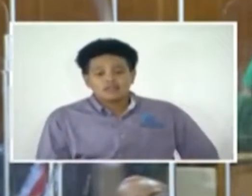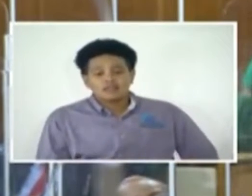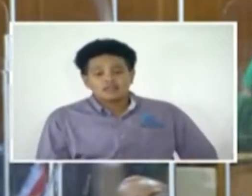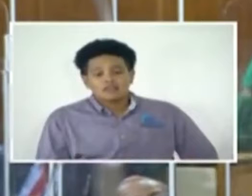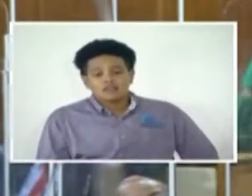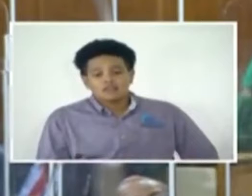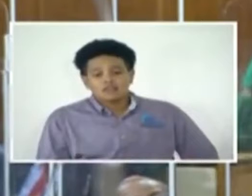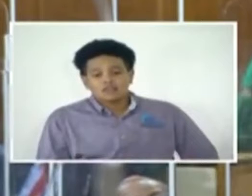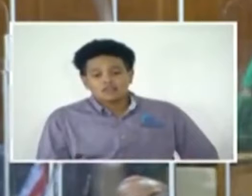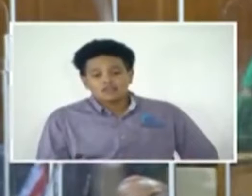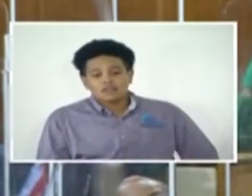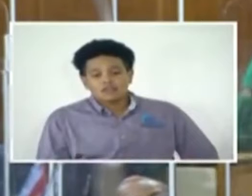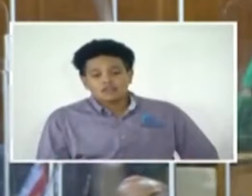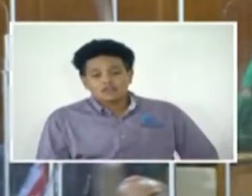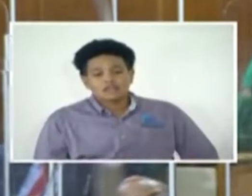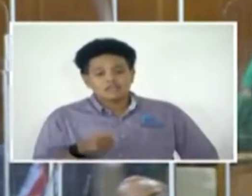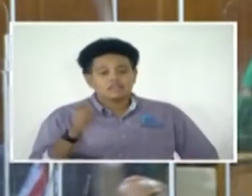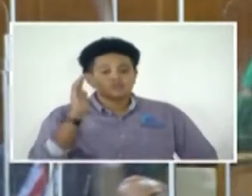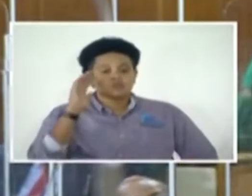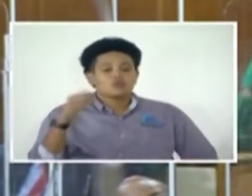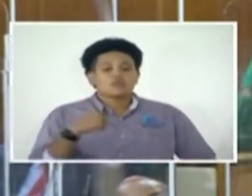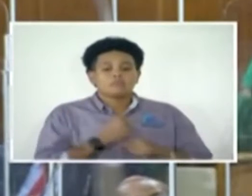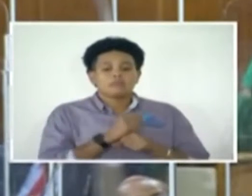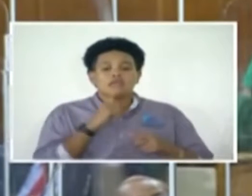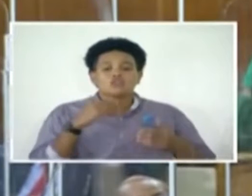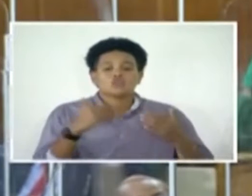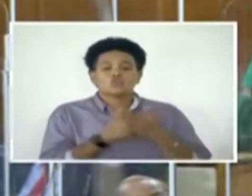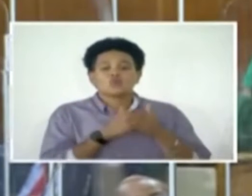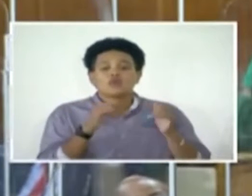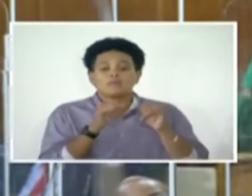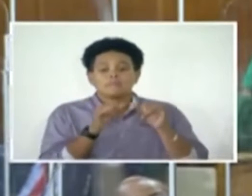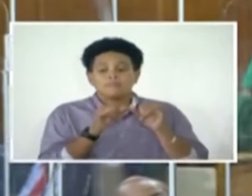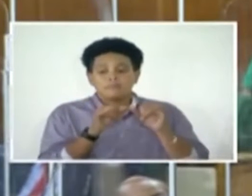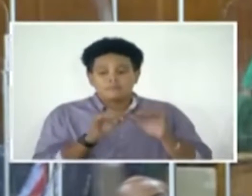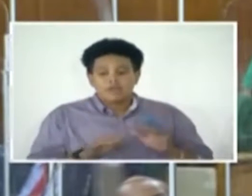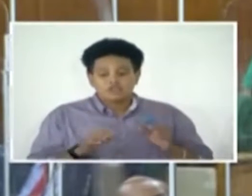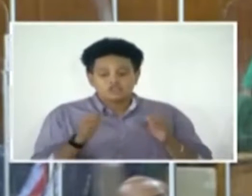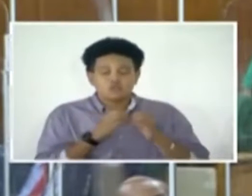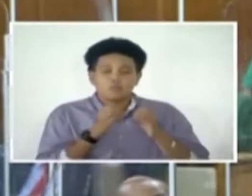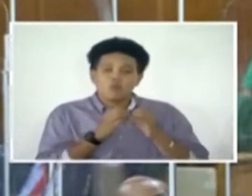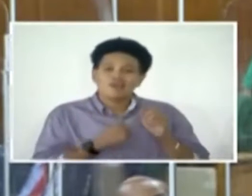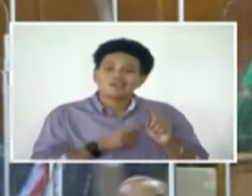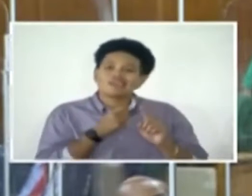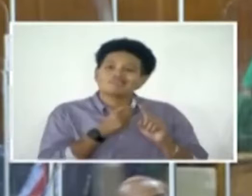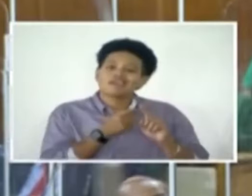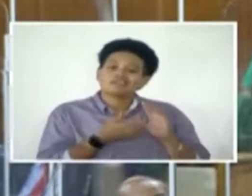This would make the new measures more effective.